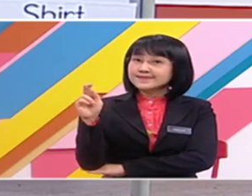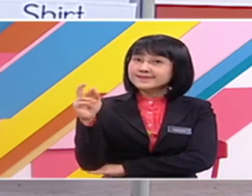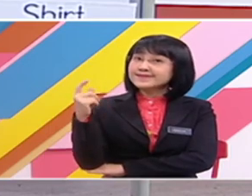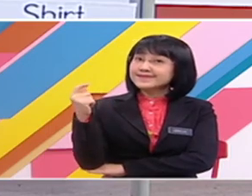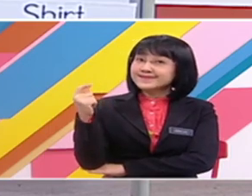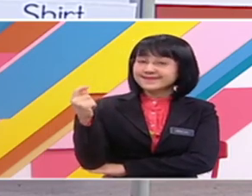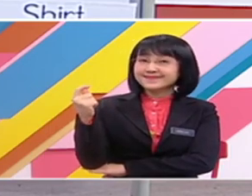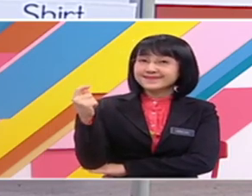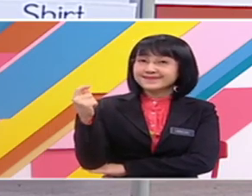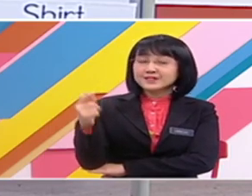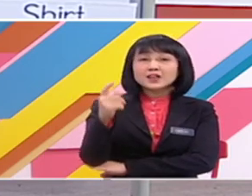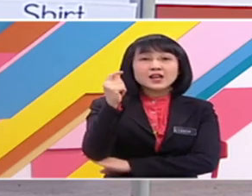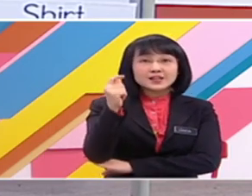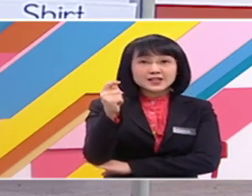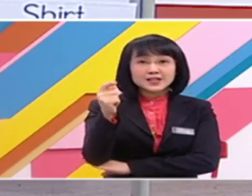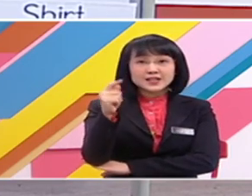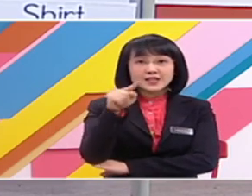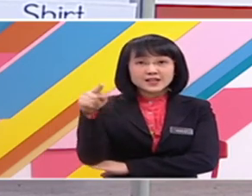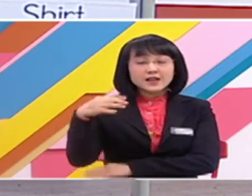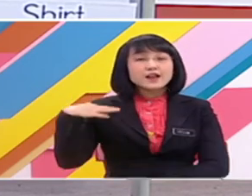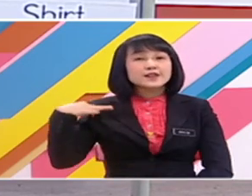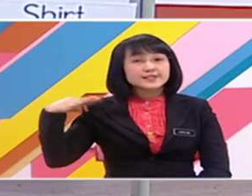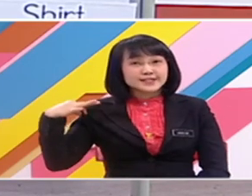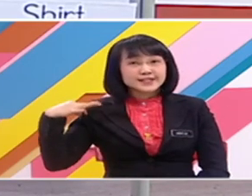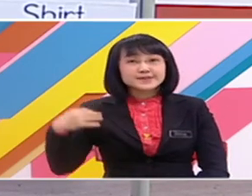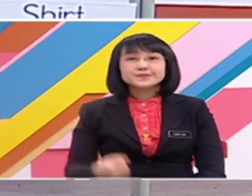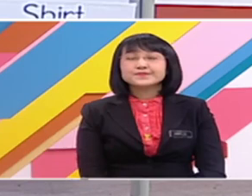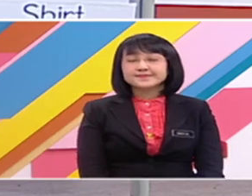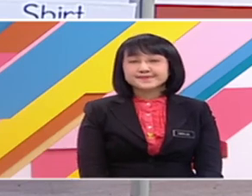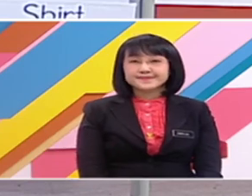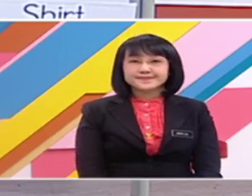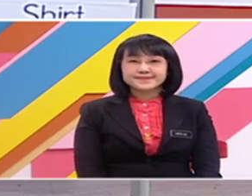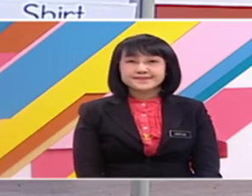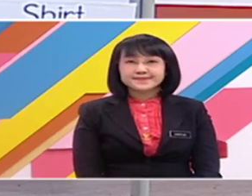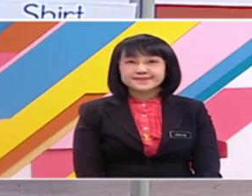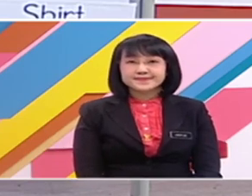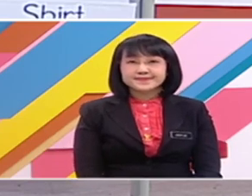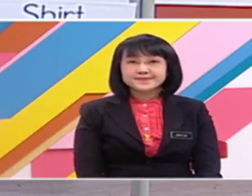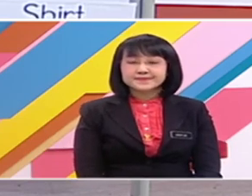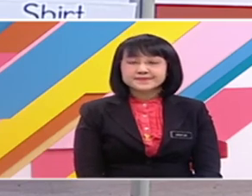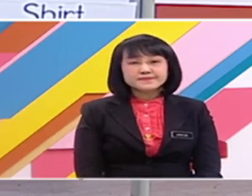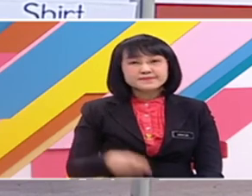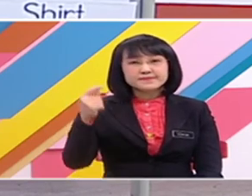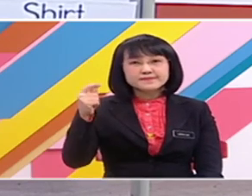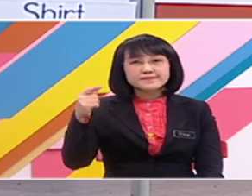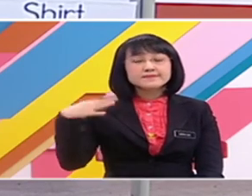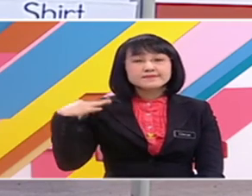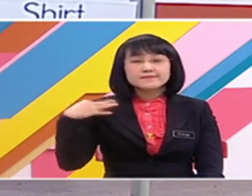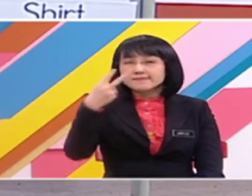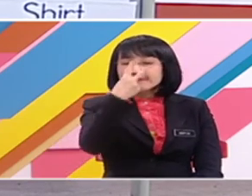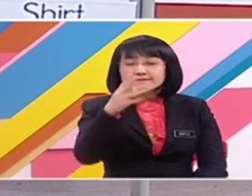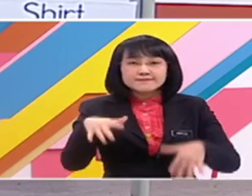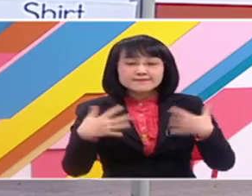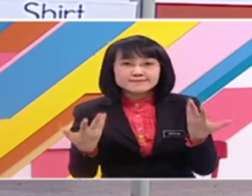I-R-T. T-shirt. Okay. What are the characteristics of a t-shirt, teacher? Okay. Once